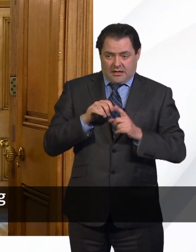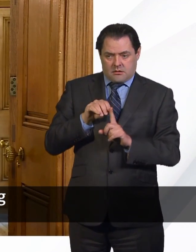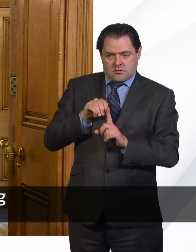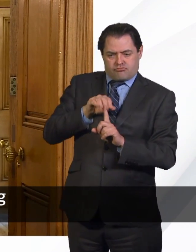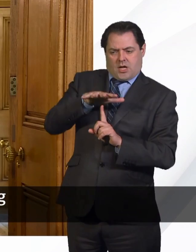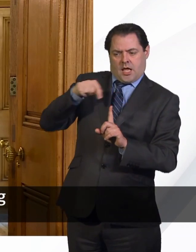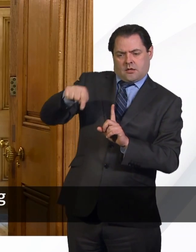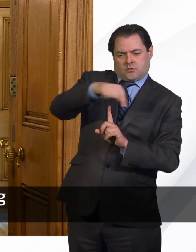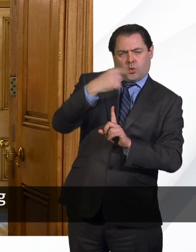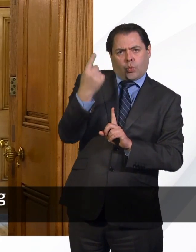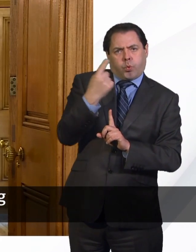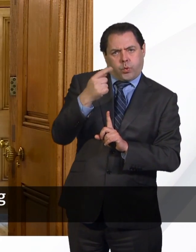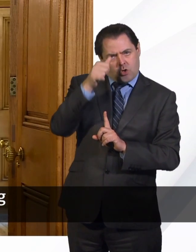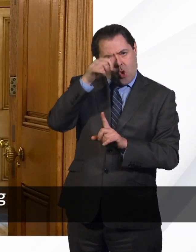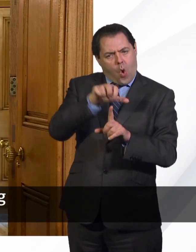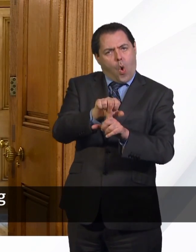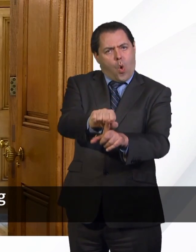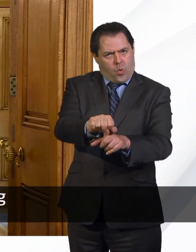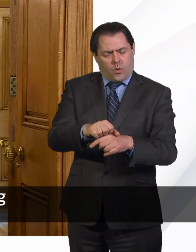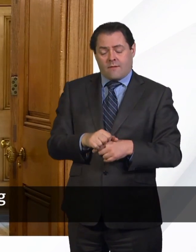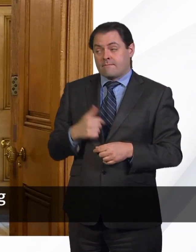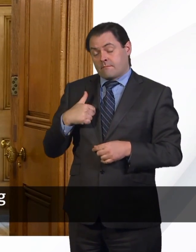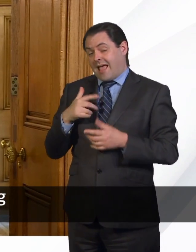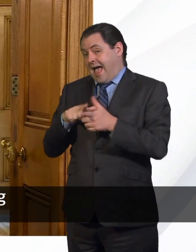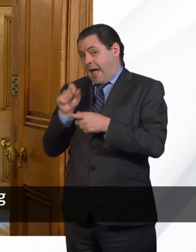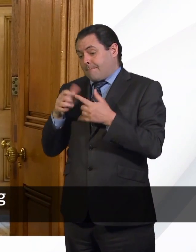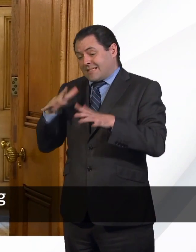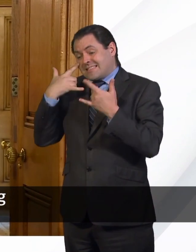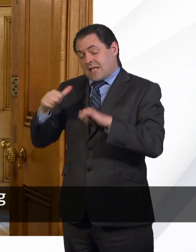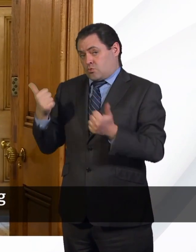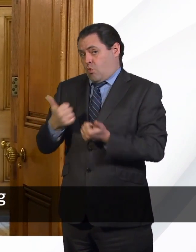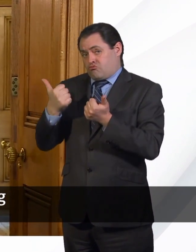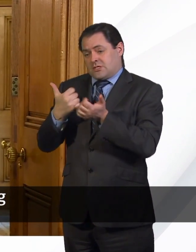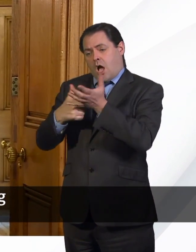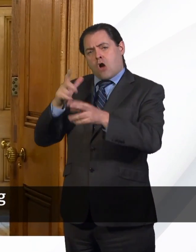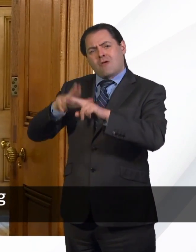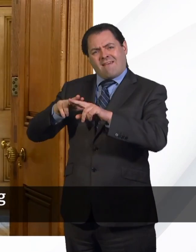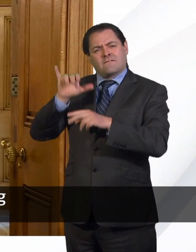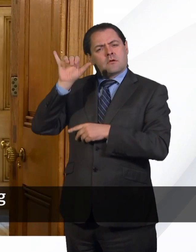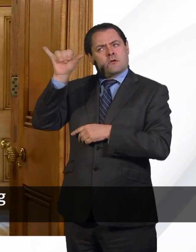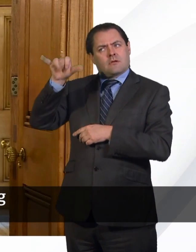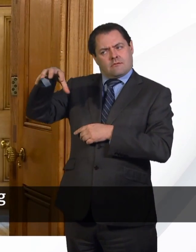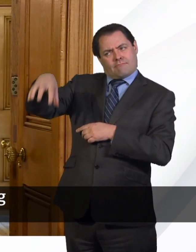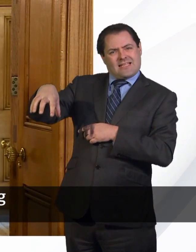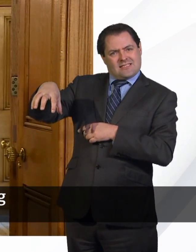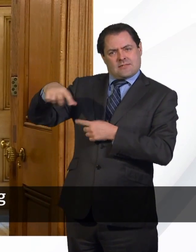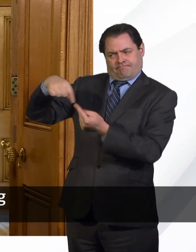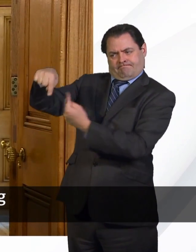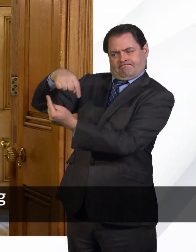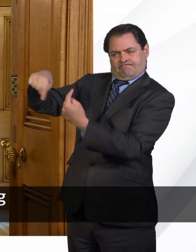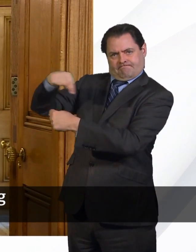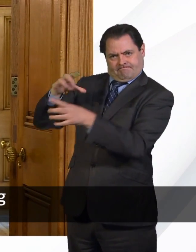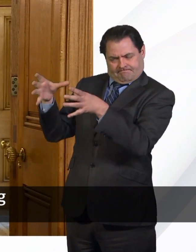security, has already been tested in closed conditions at an RAF base, and today I can announce the next